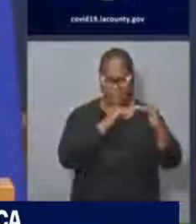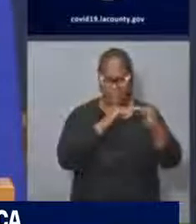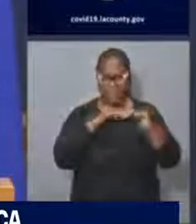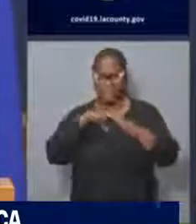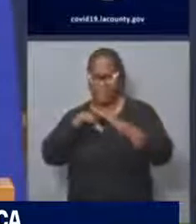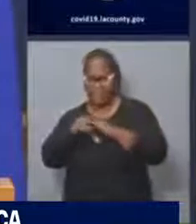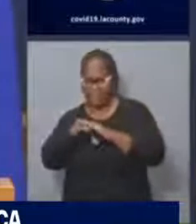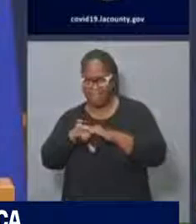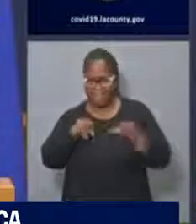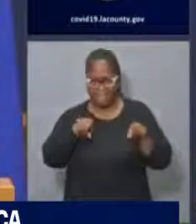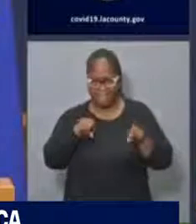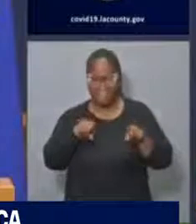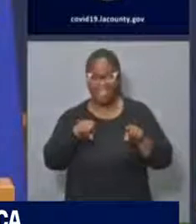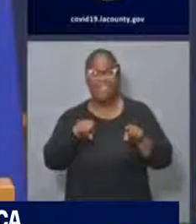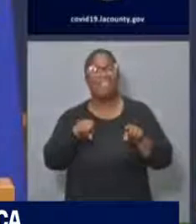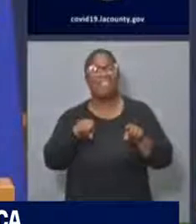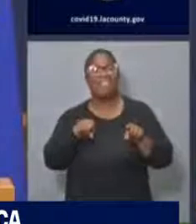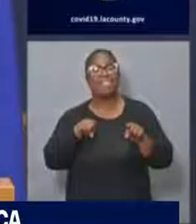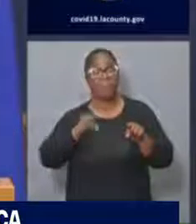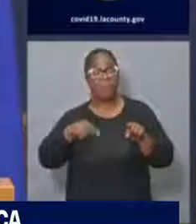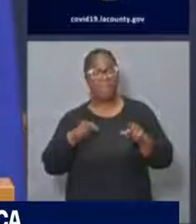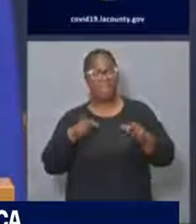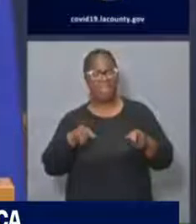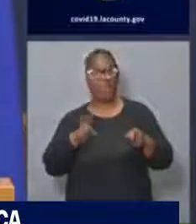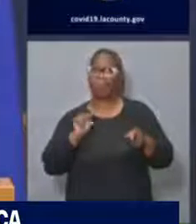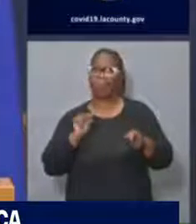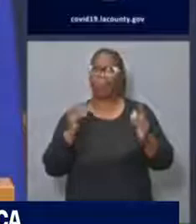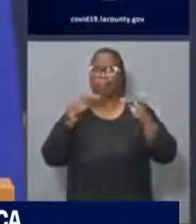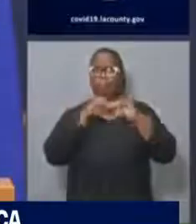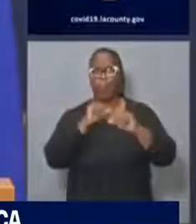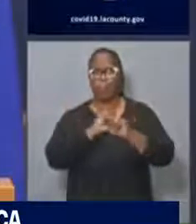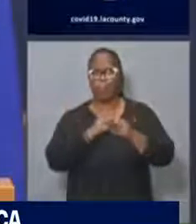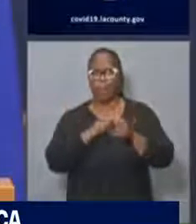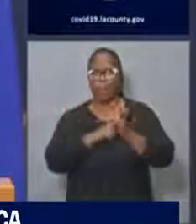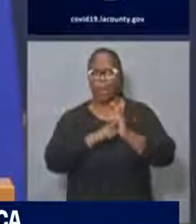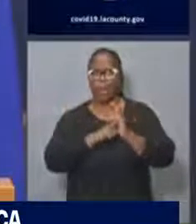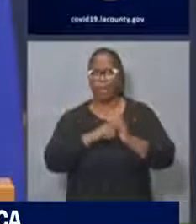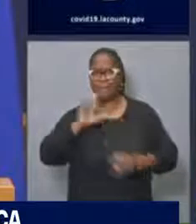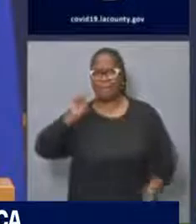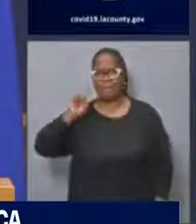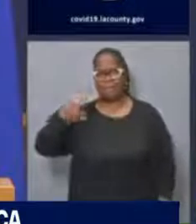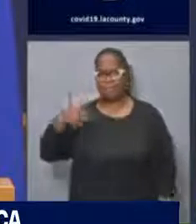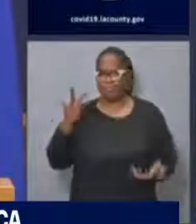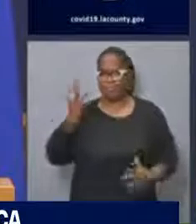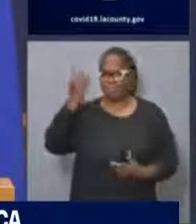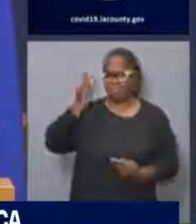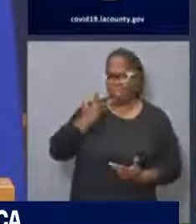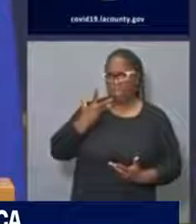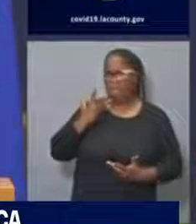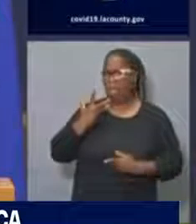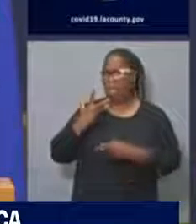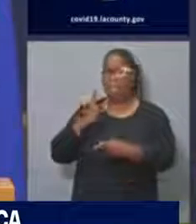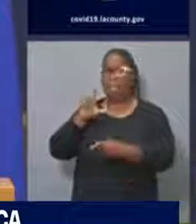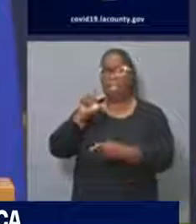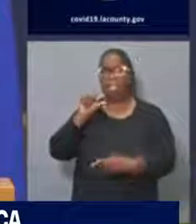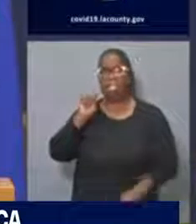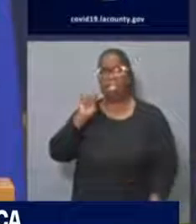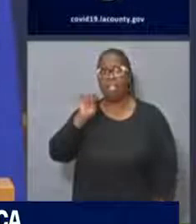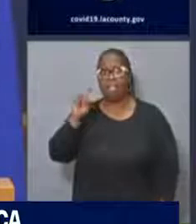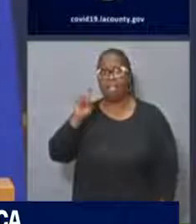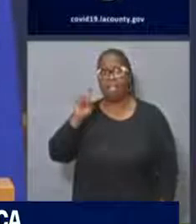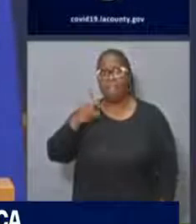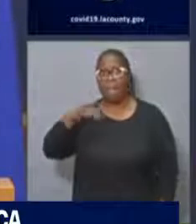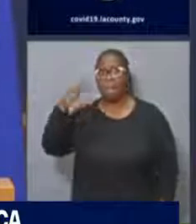today, there's a lot more work that needs to be done. The data that DPH has shared on the disproportionate mortality that the Latinx and